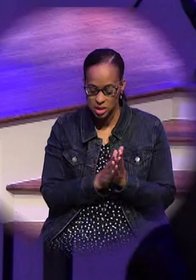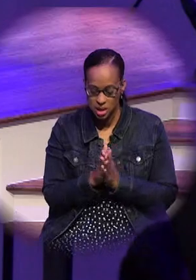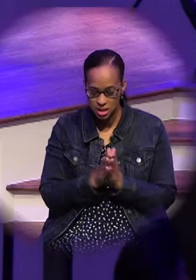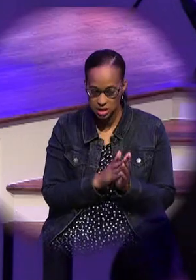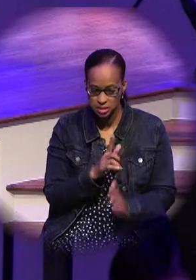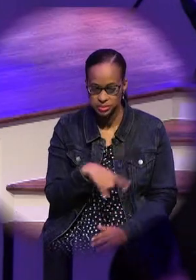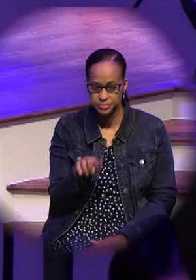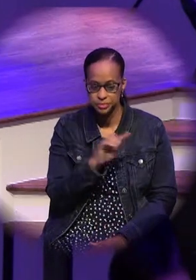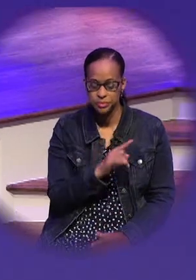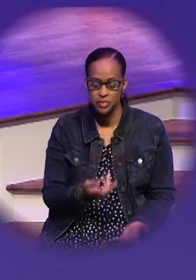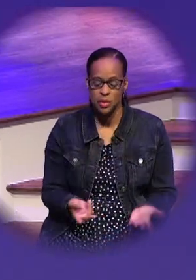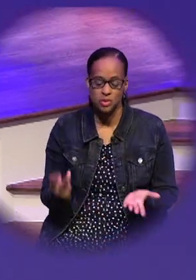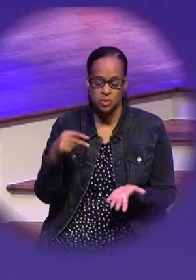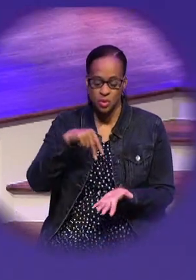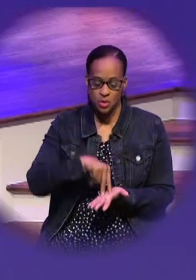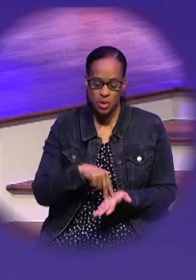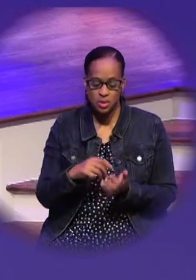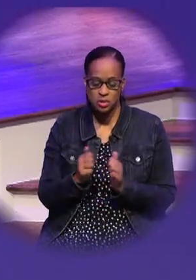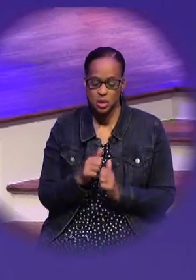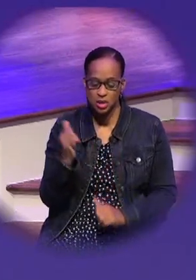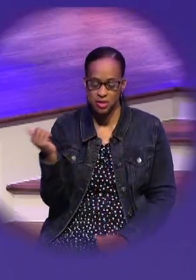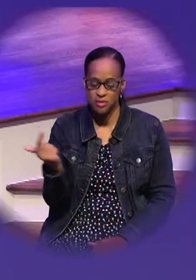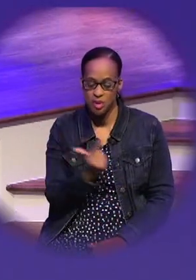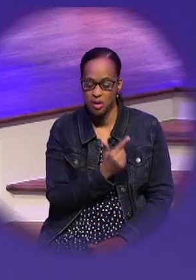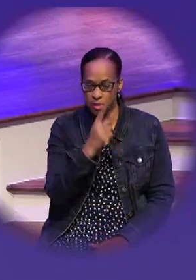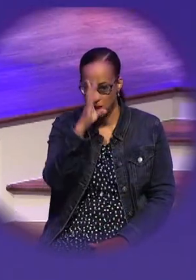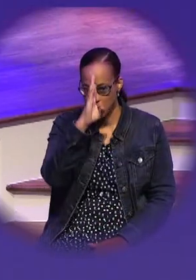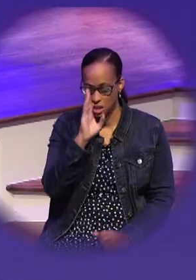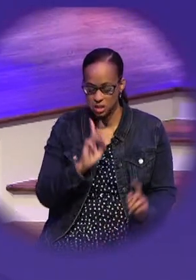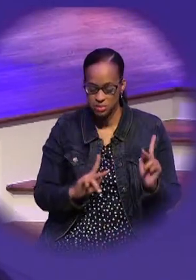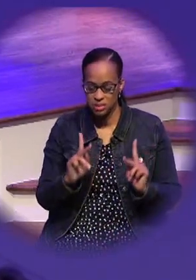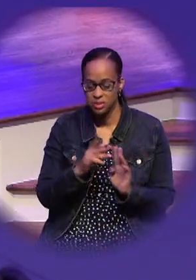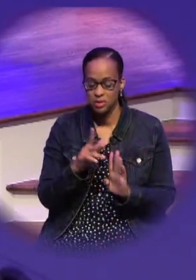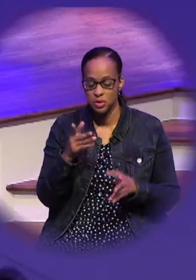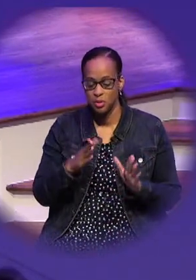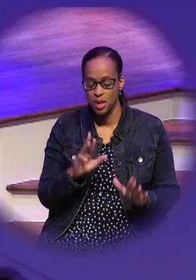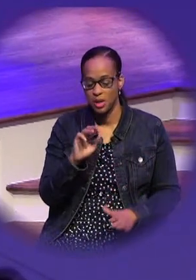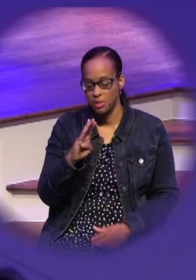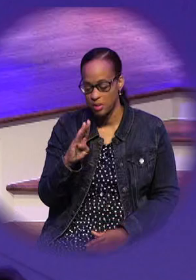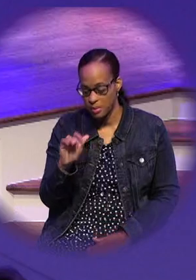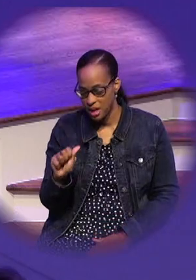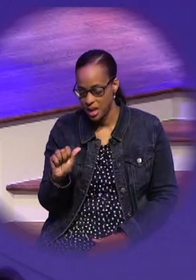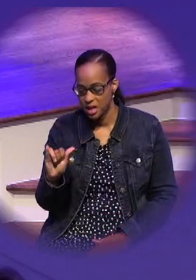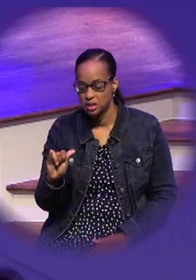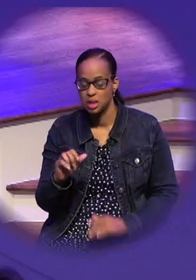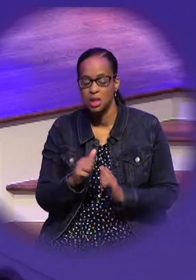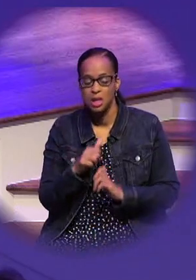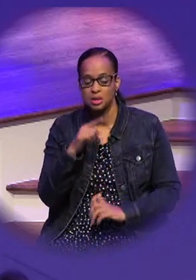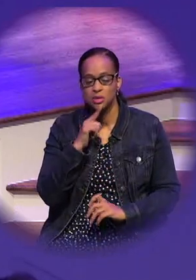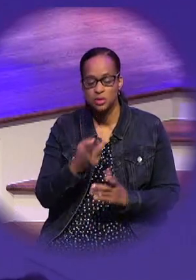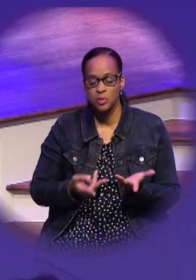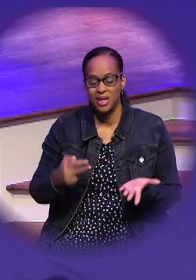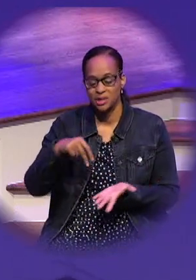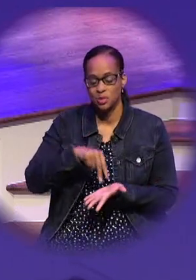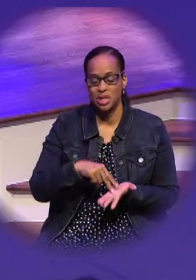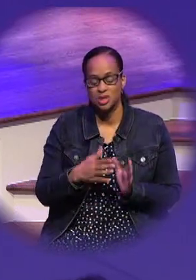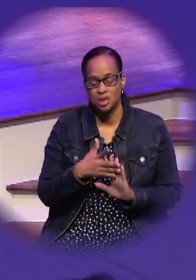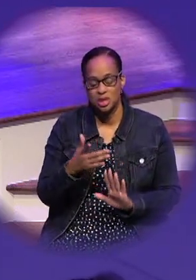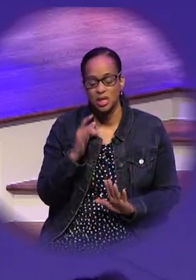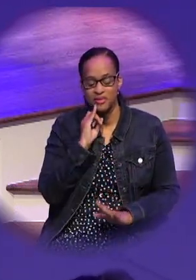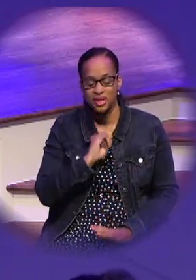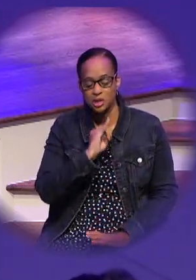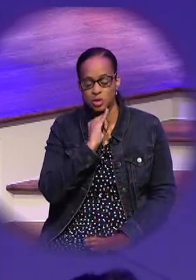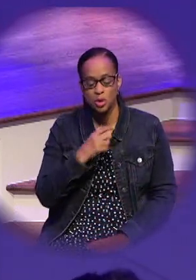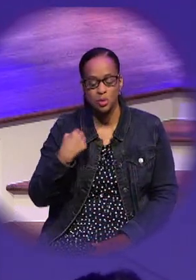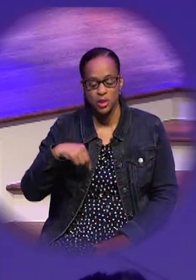the resurrection of all God's people. The way the rabbis saw it is this is to the resurrection of Israel. We will